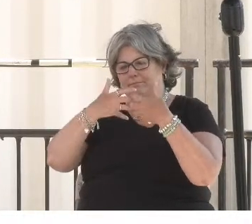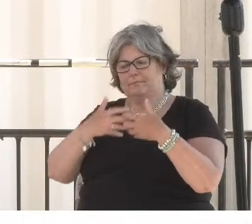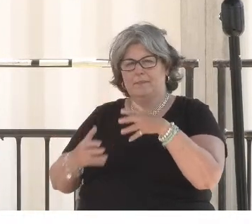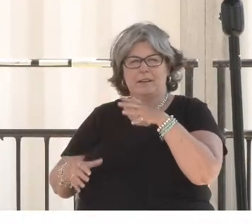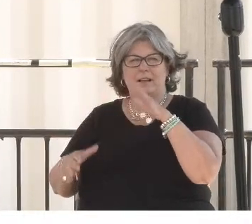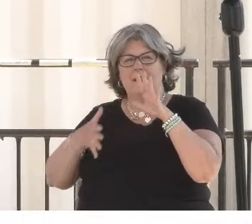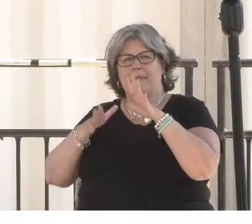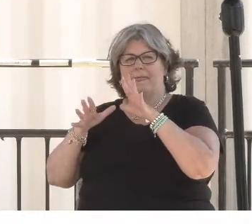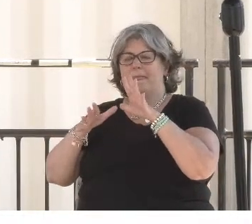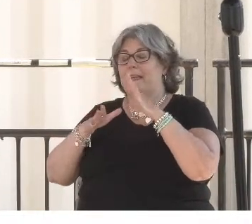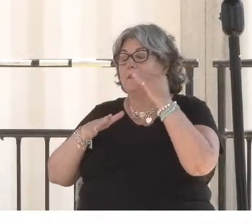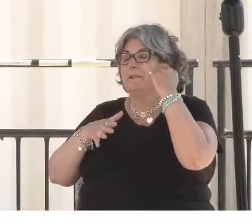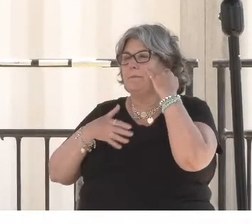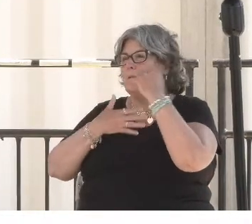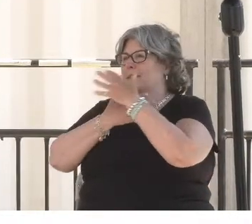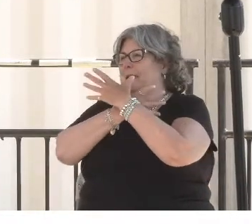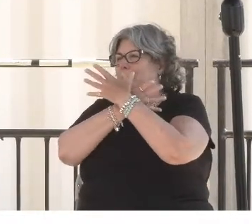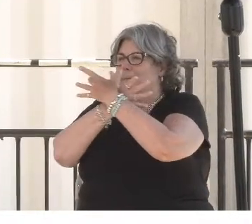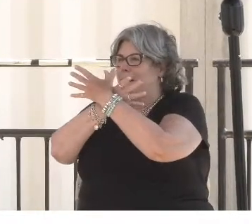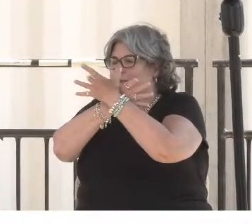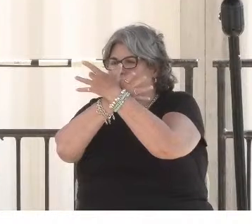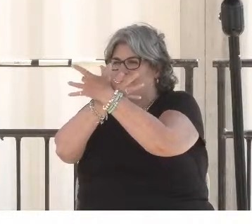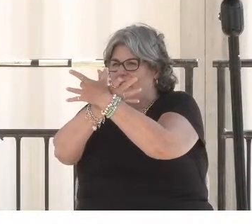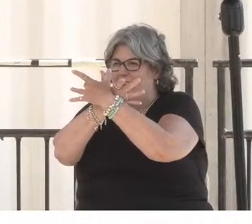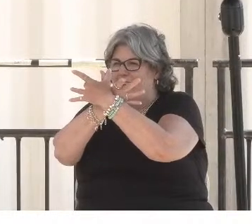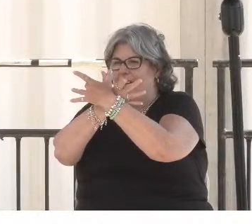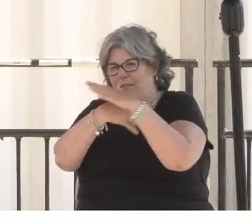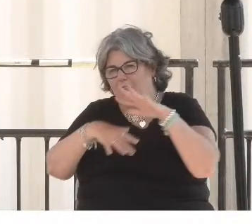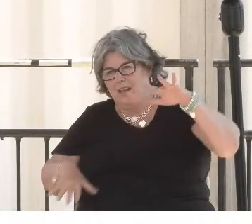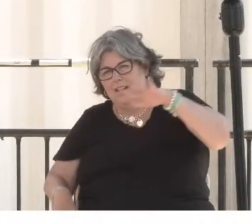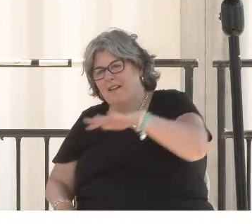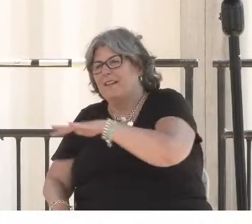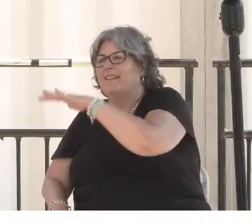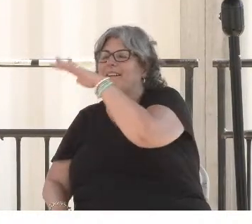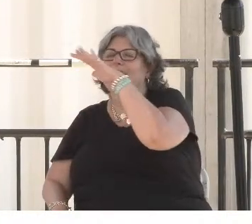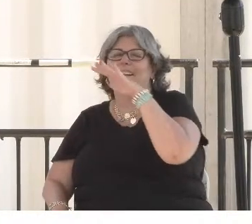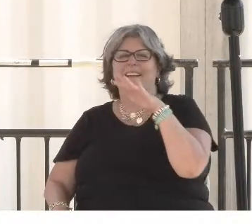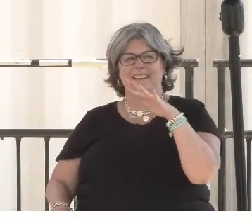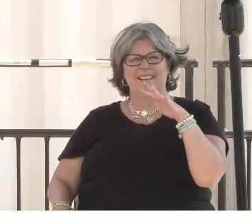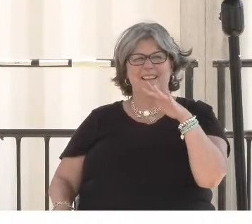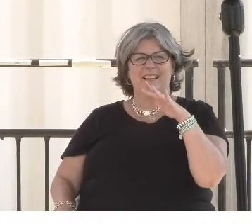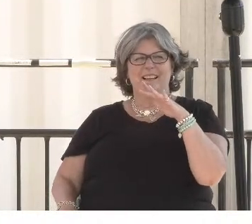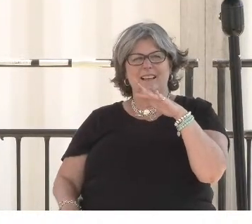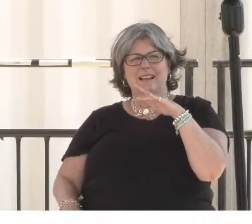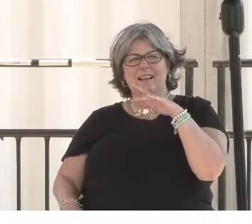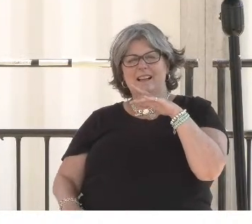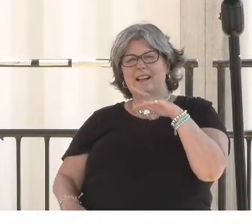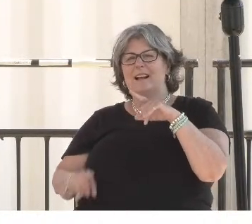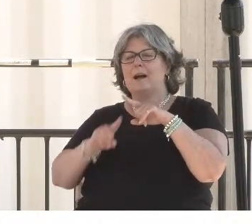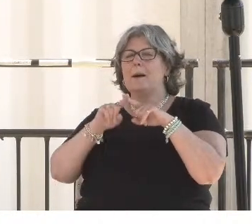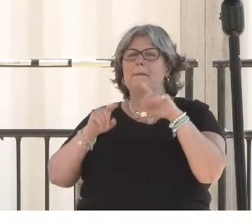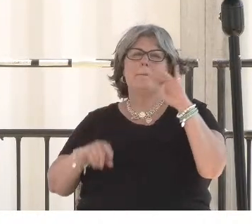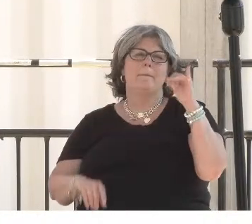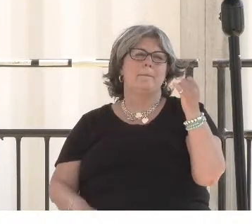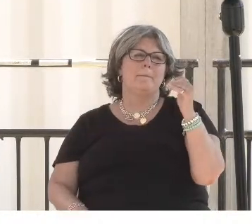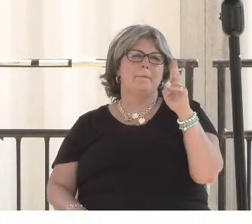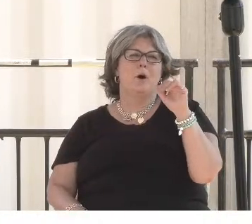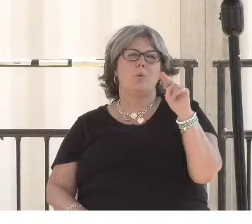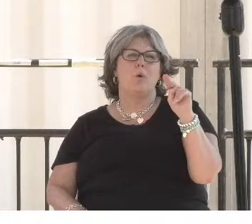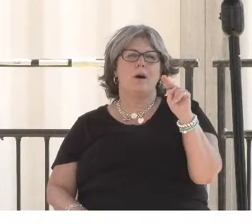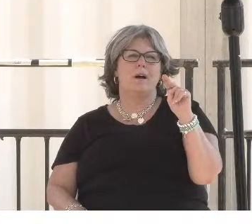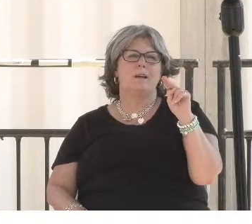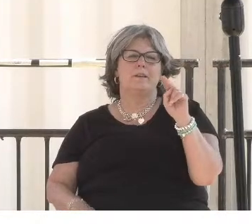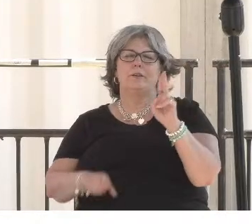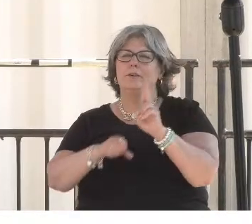butterfly will die trying to cross it, is the stuff of life. But Juan, you mentioned you're using